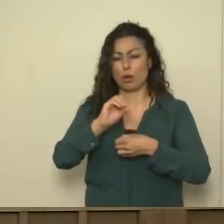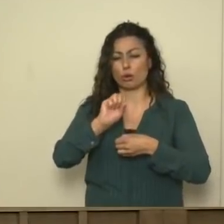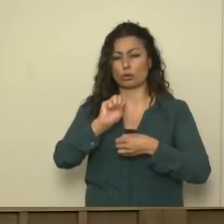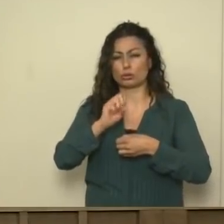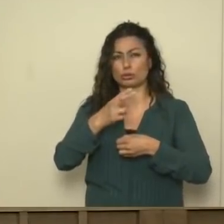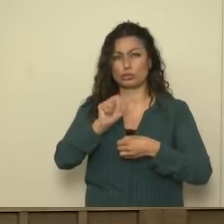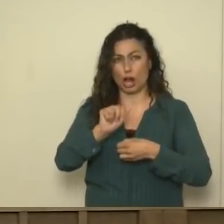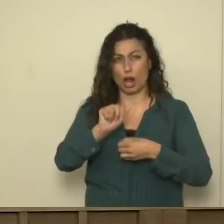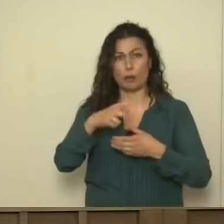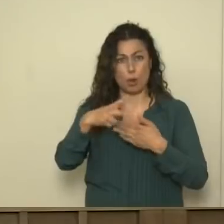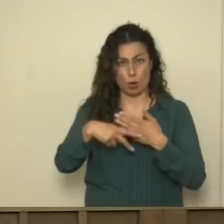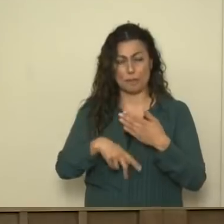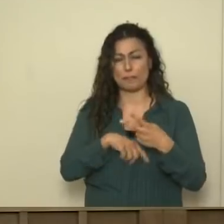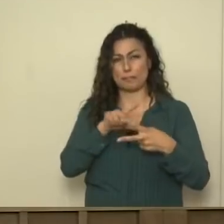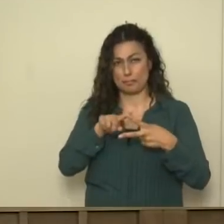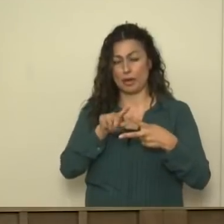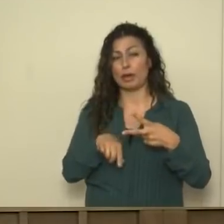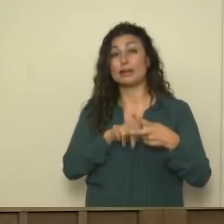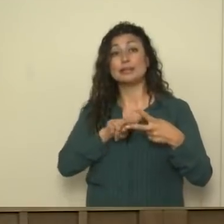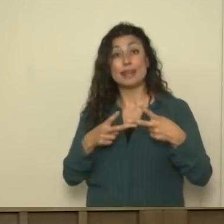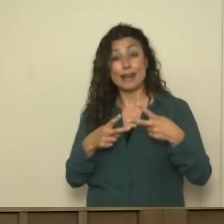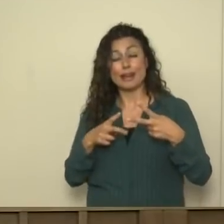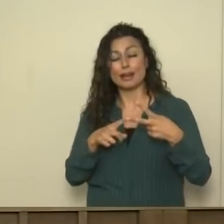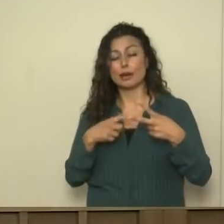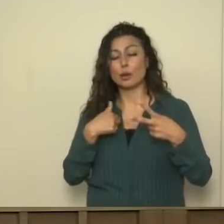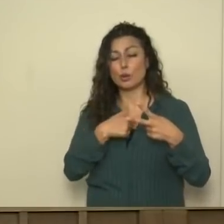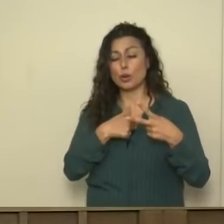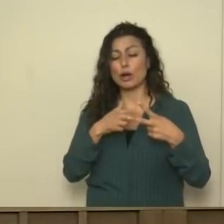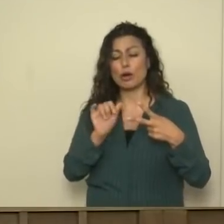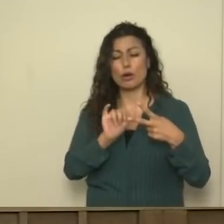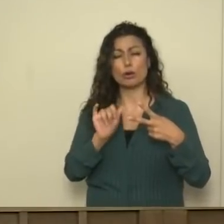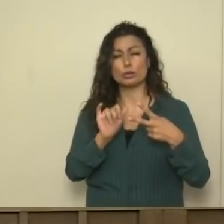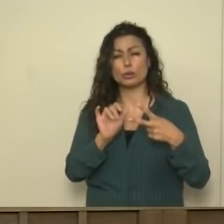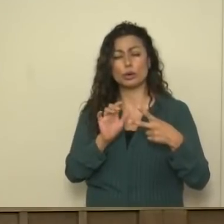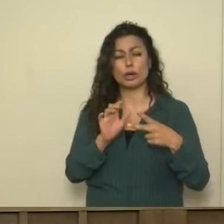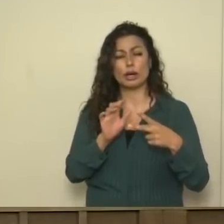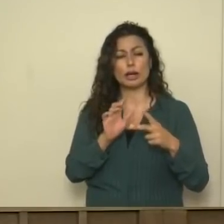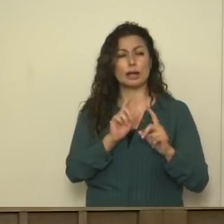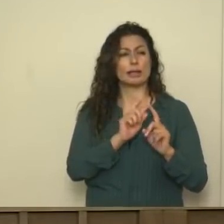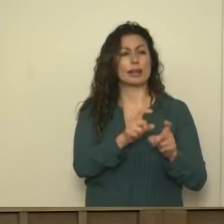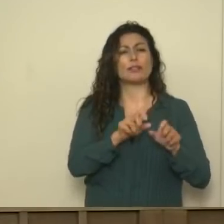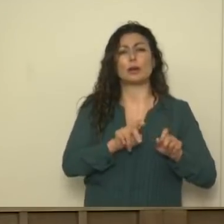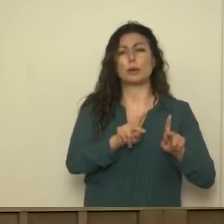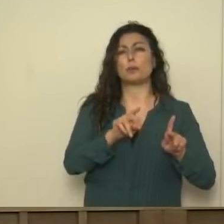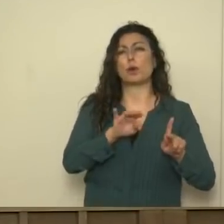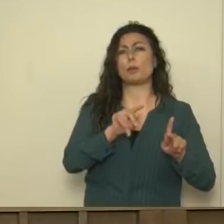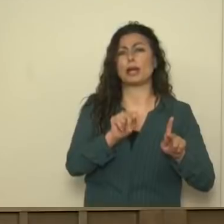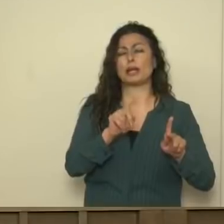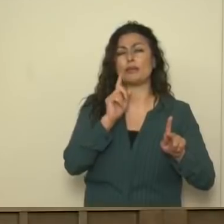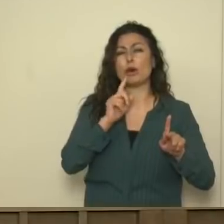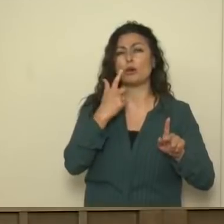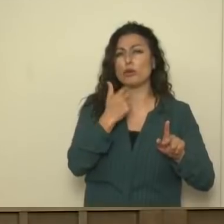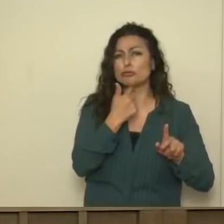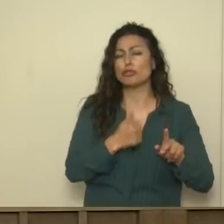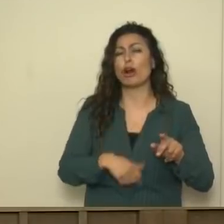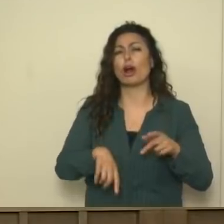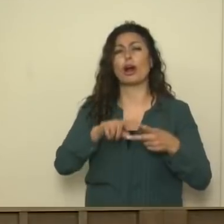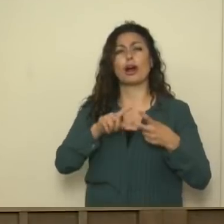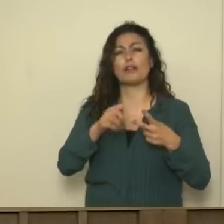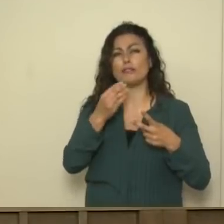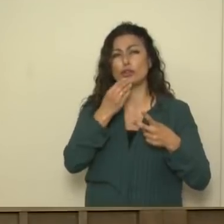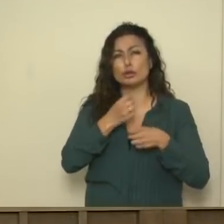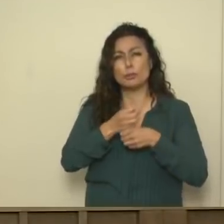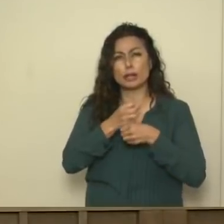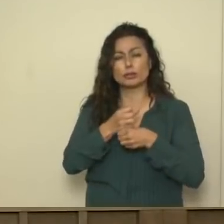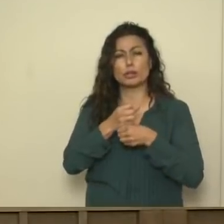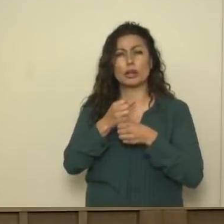program. And secondly, we also issue permits for restaurants and food